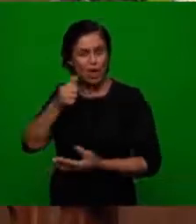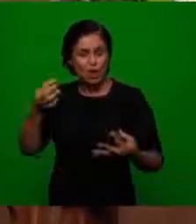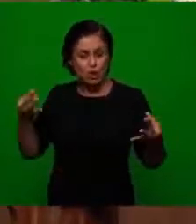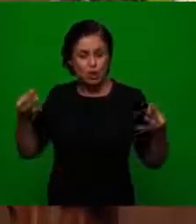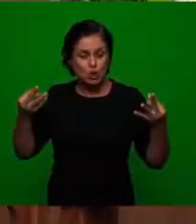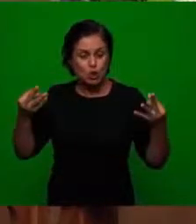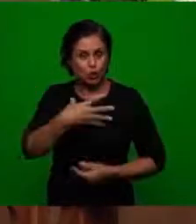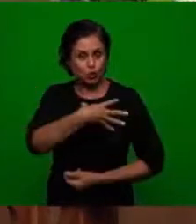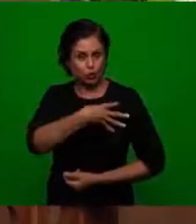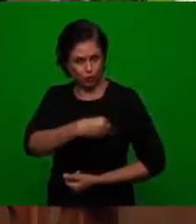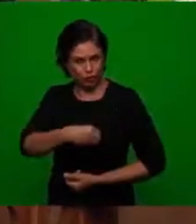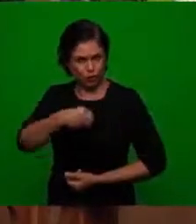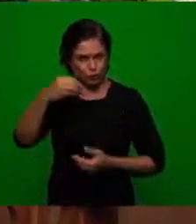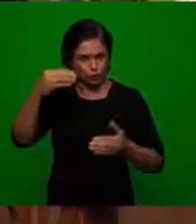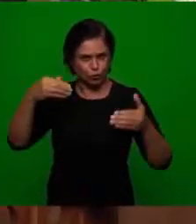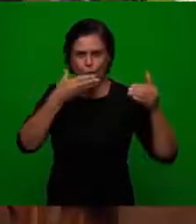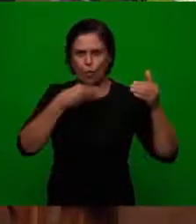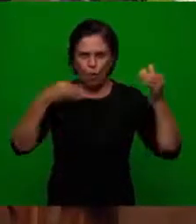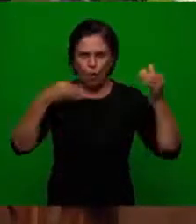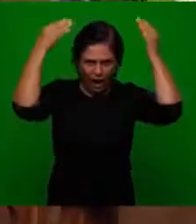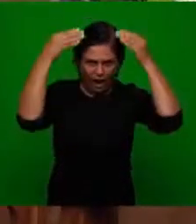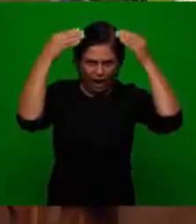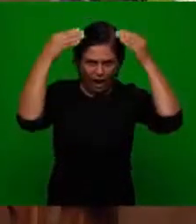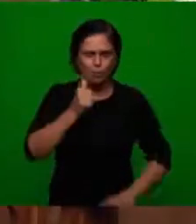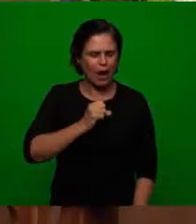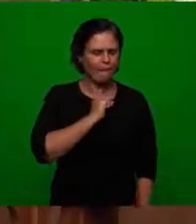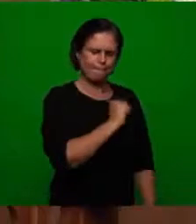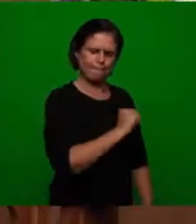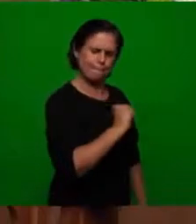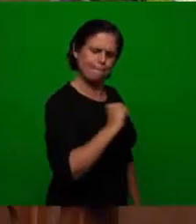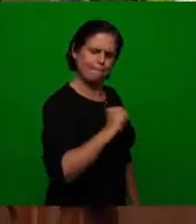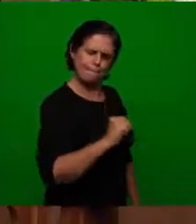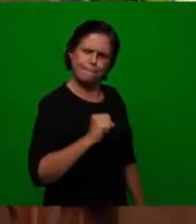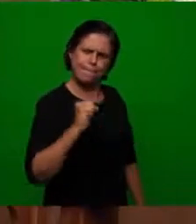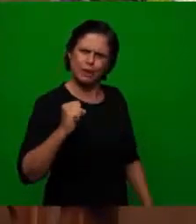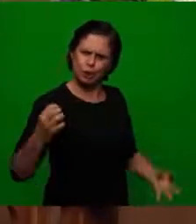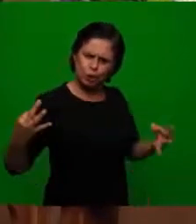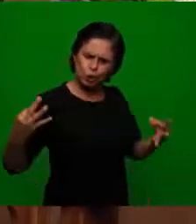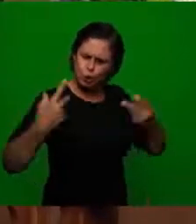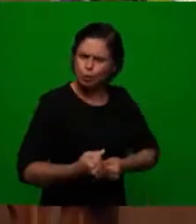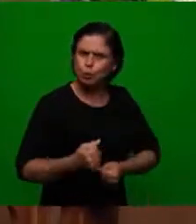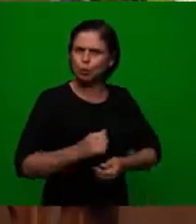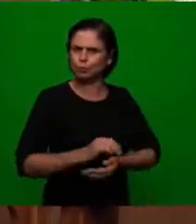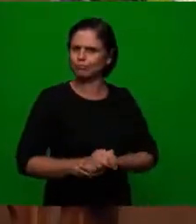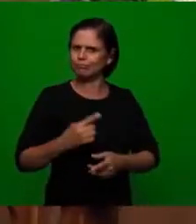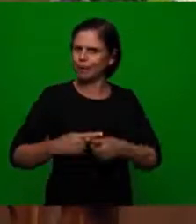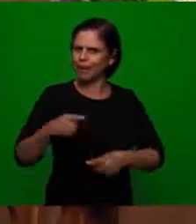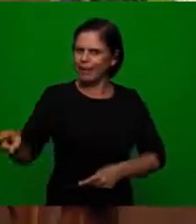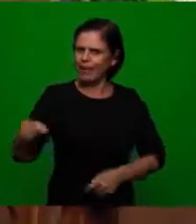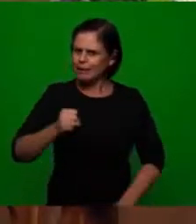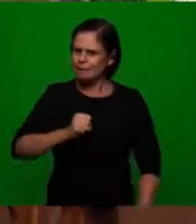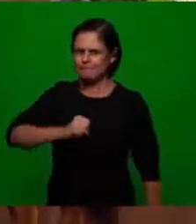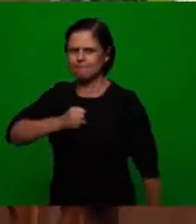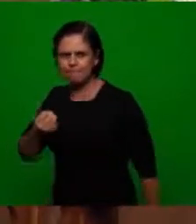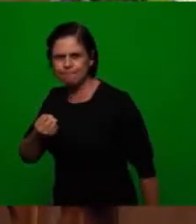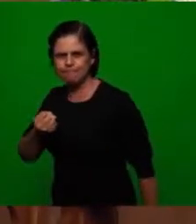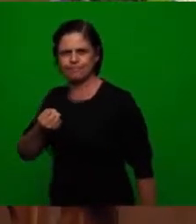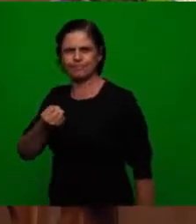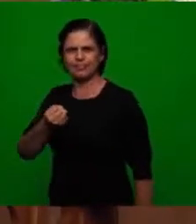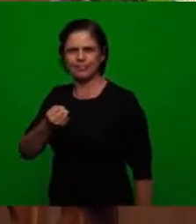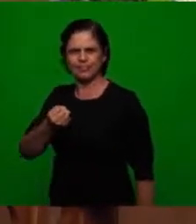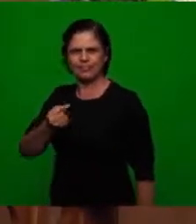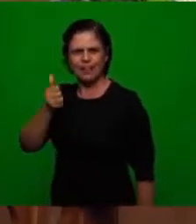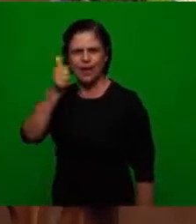killed every children of the kings because she was disappointed with something that